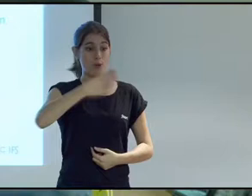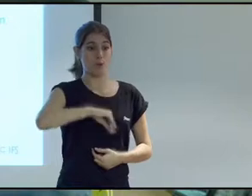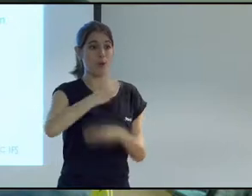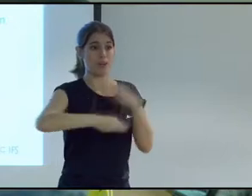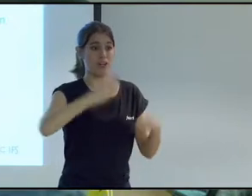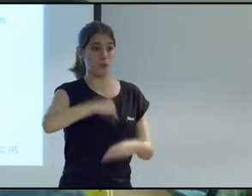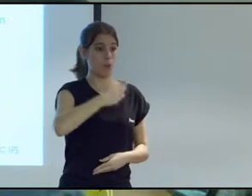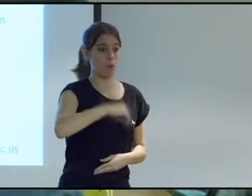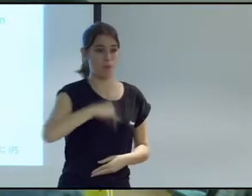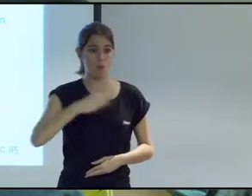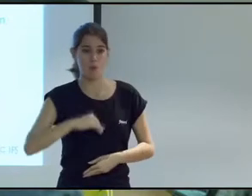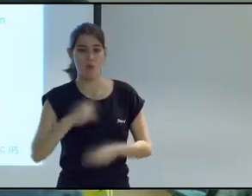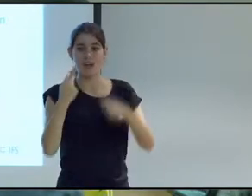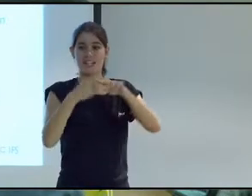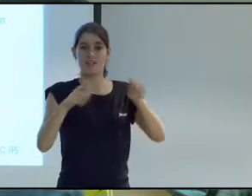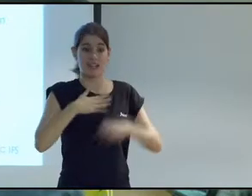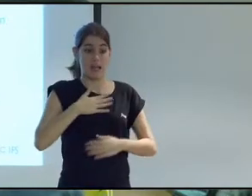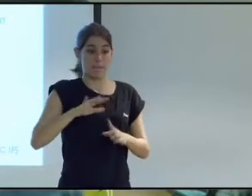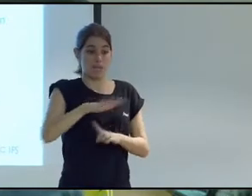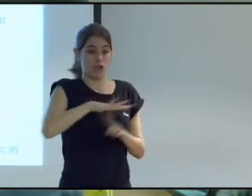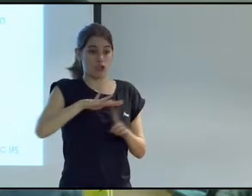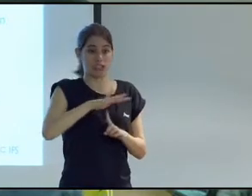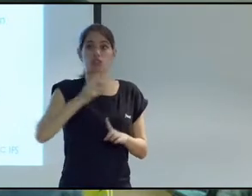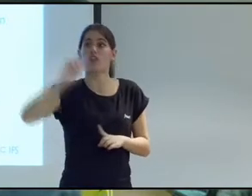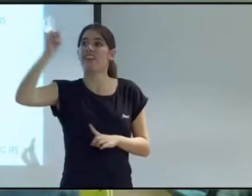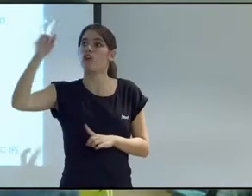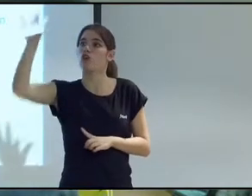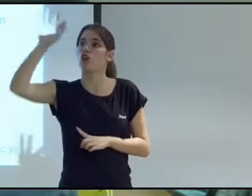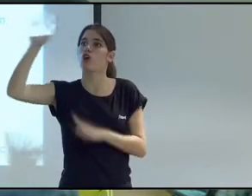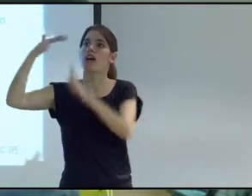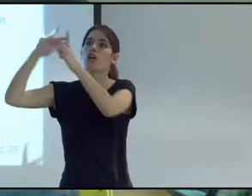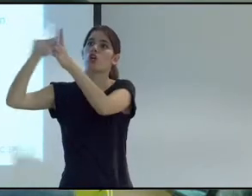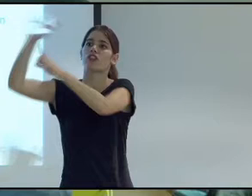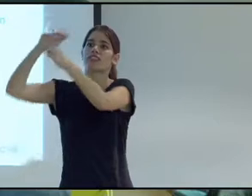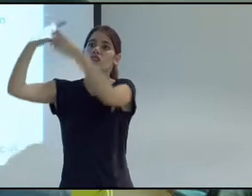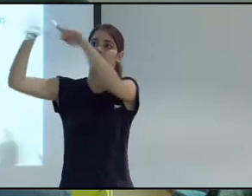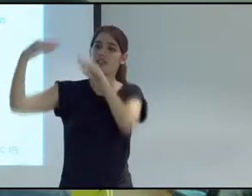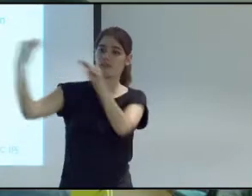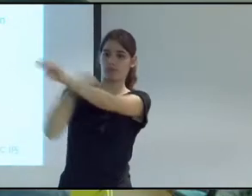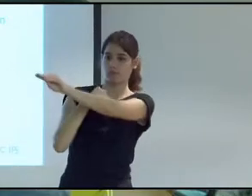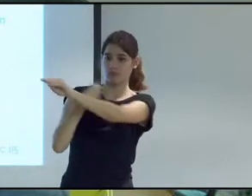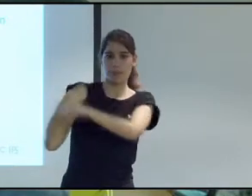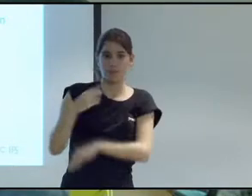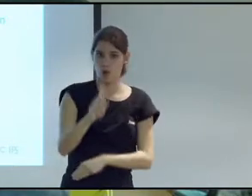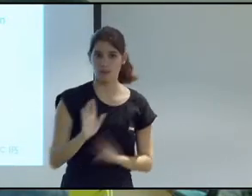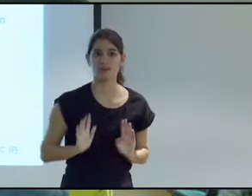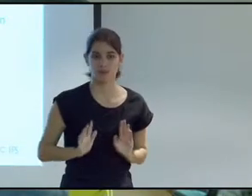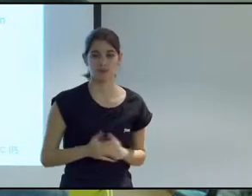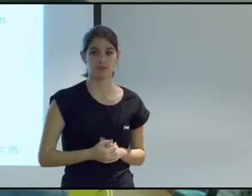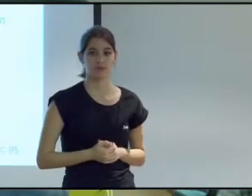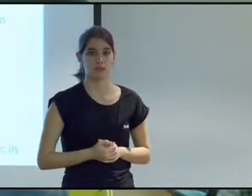in our societies, in our socio-cultural context, is different from what other people in other contexts will determine